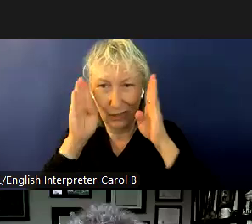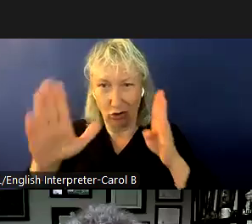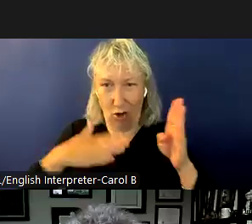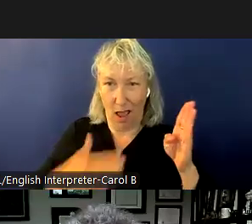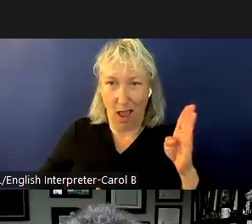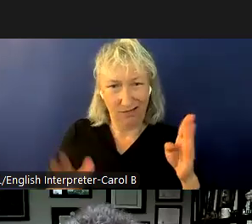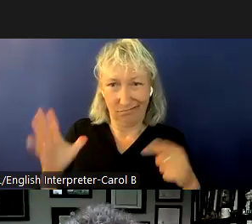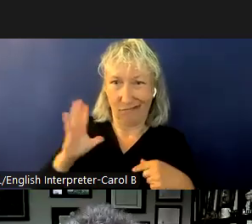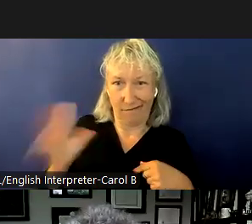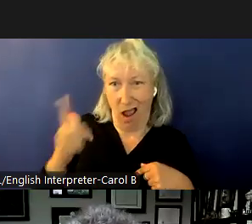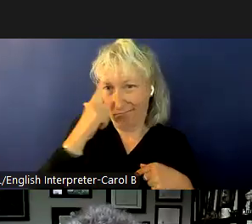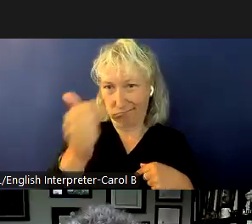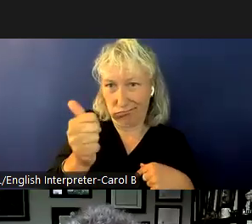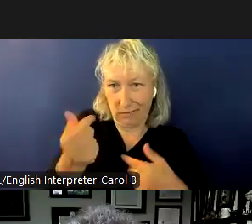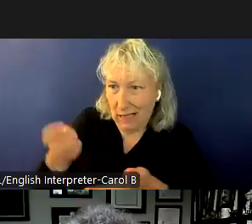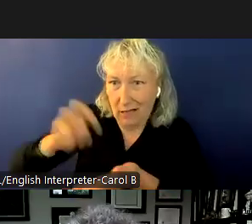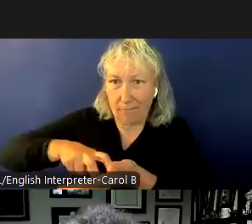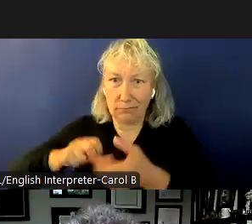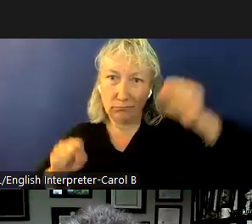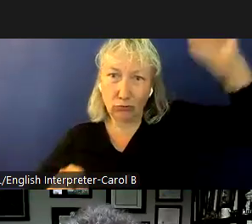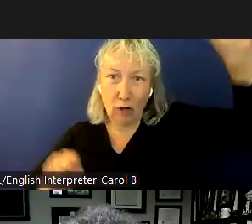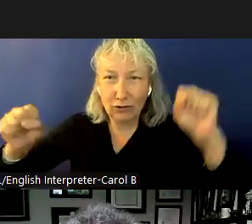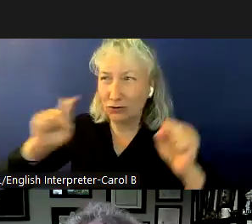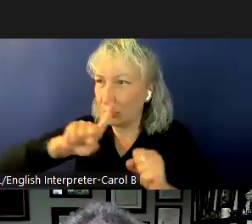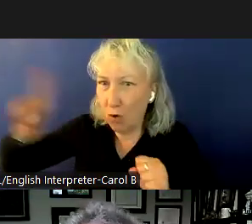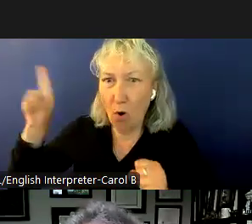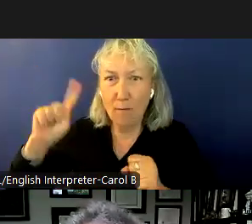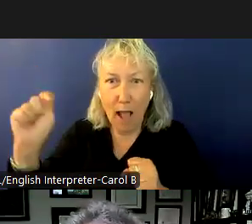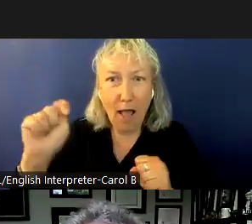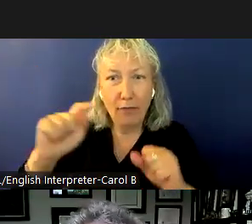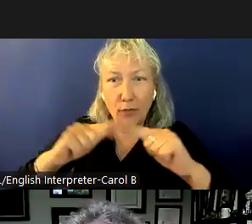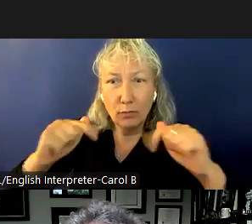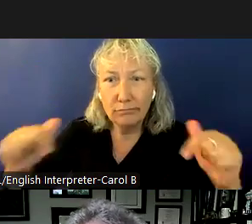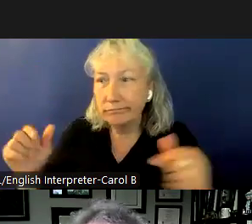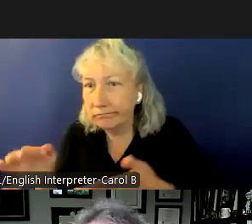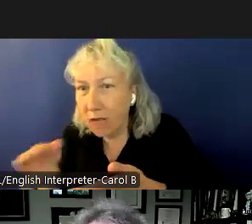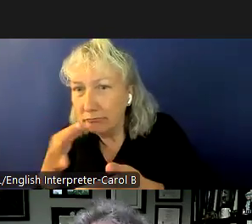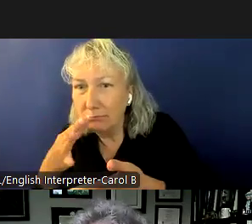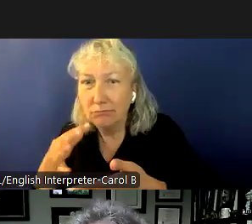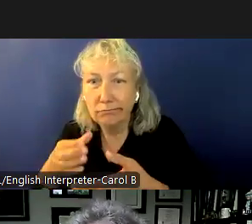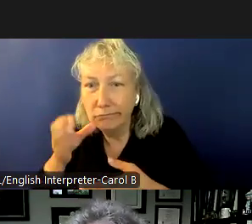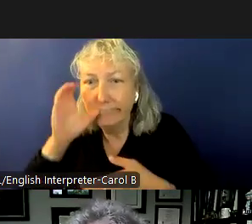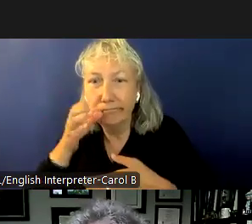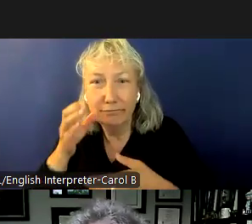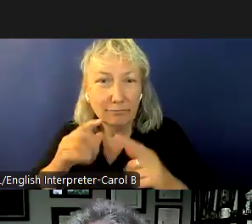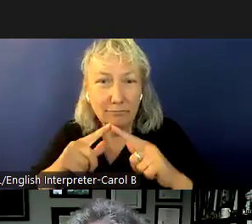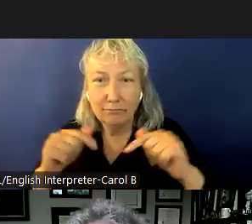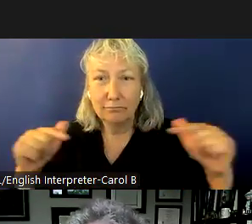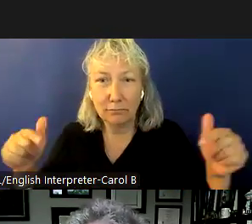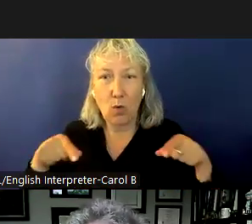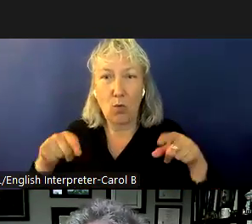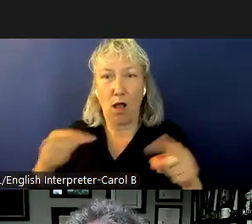free to move around, use restrooms, stretch, grab a snack, whatever you may need while we're